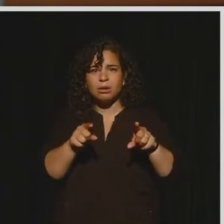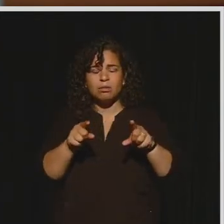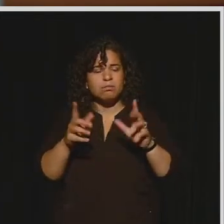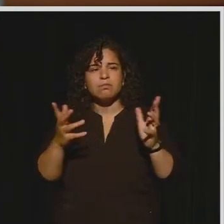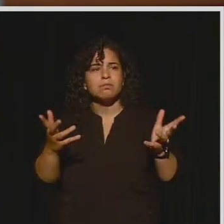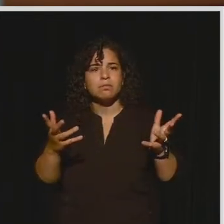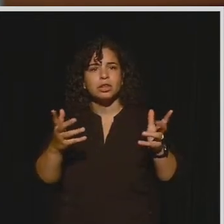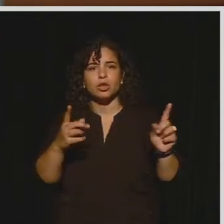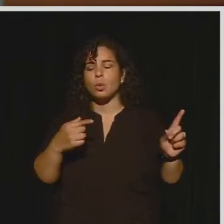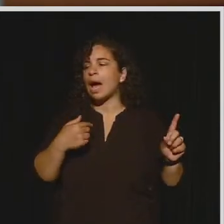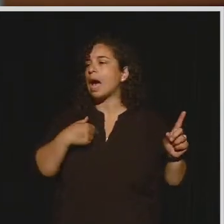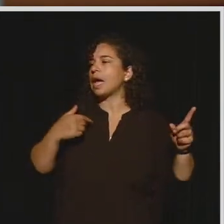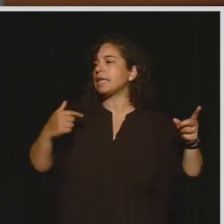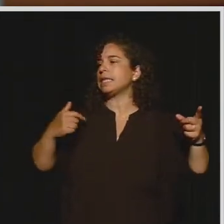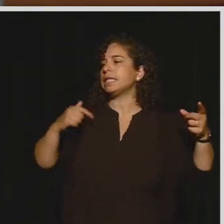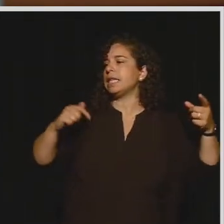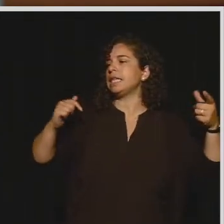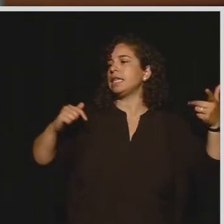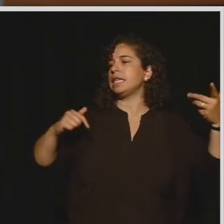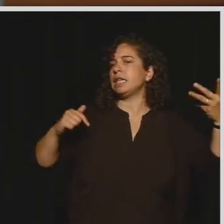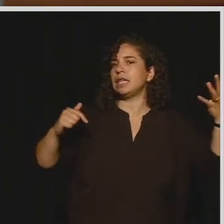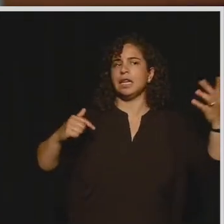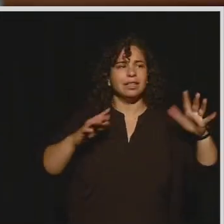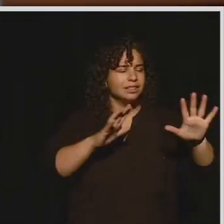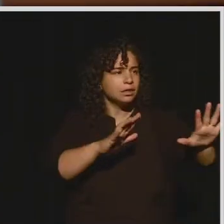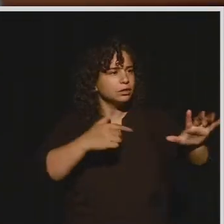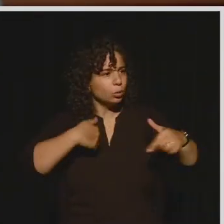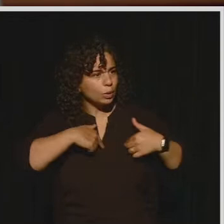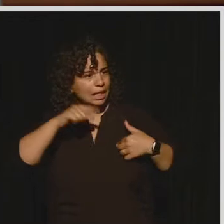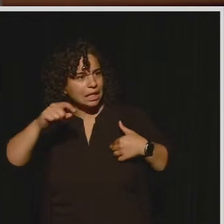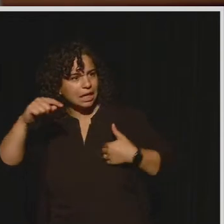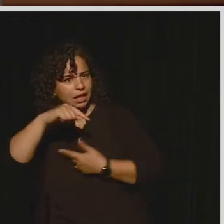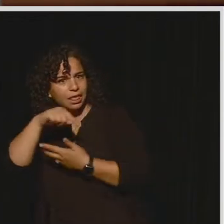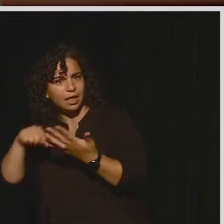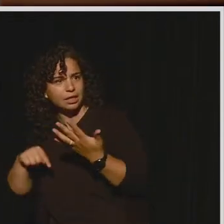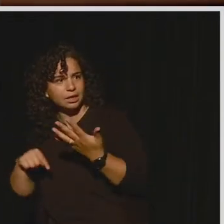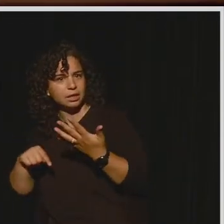you need instead of what we need? So these conversations aren't new.